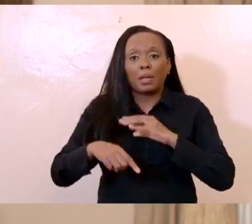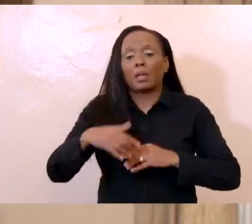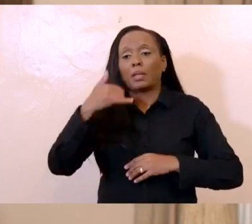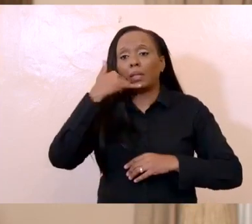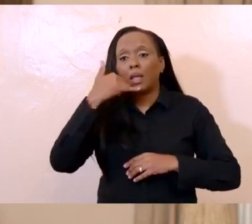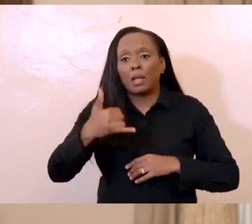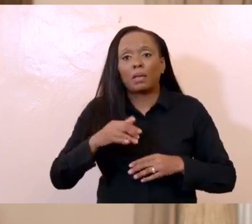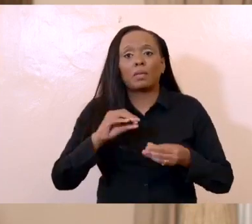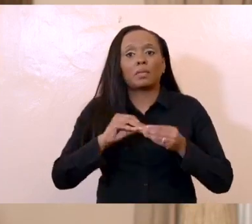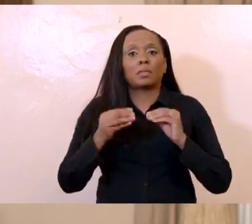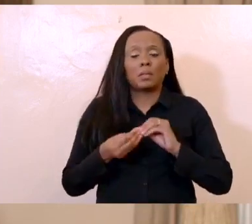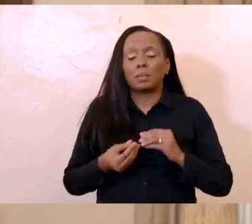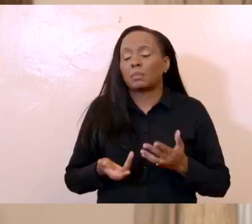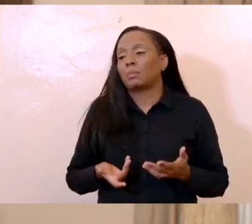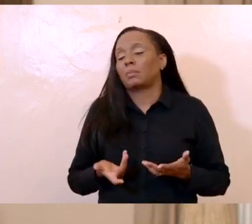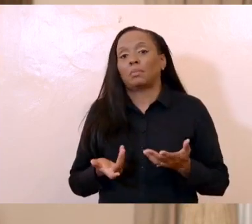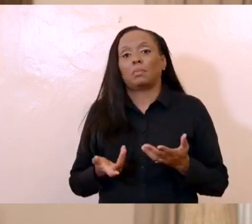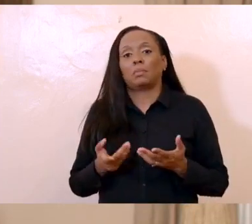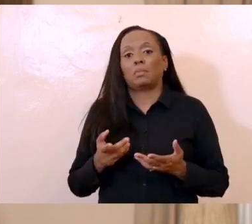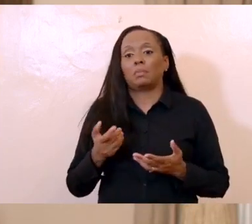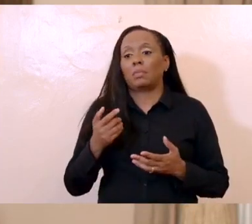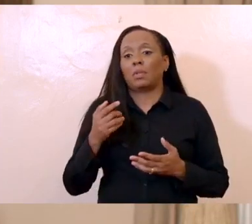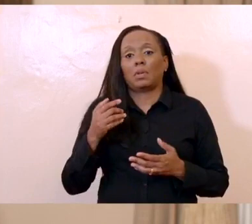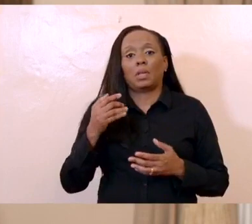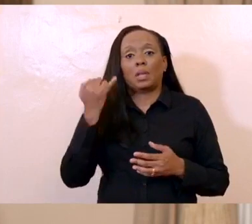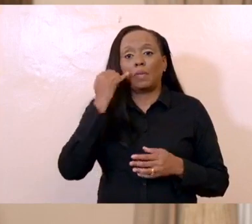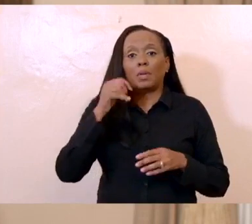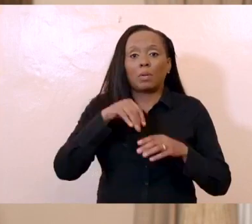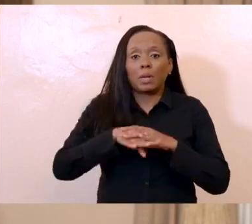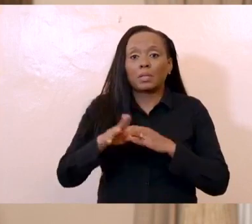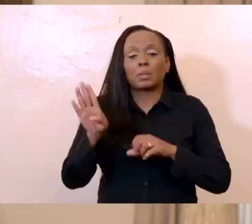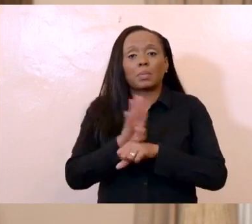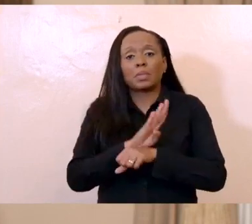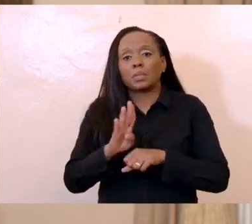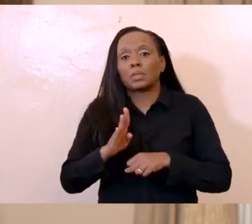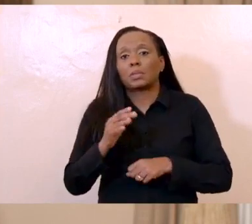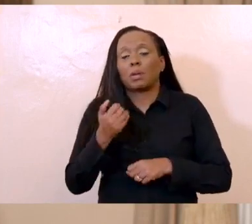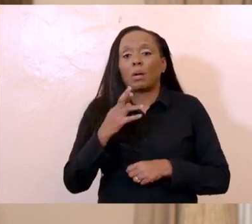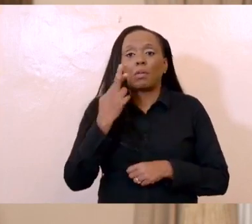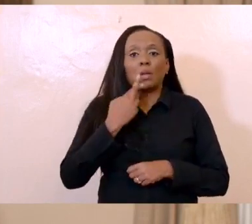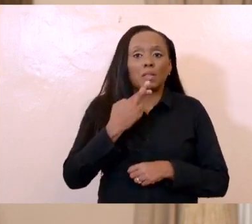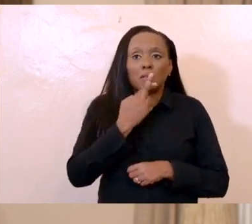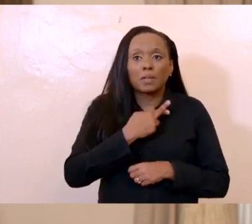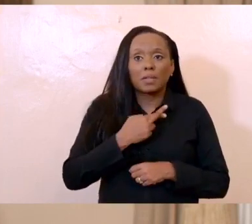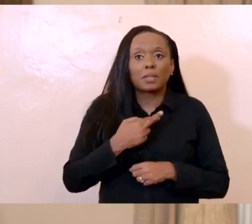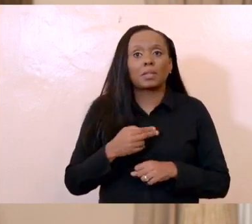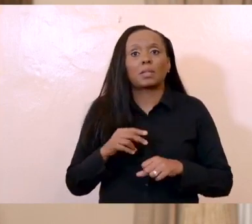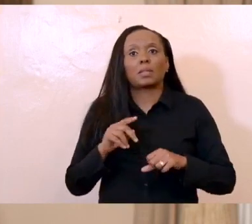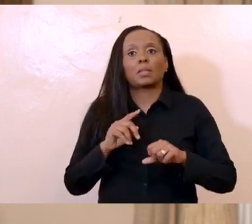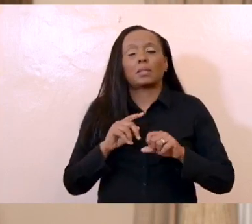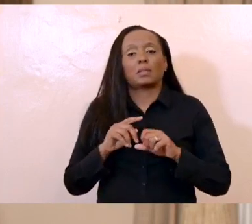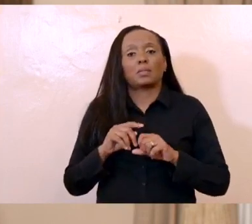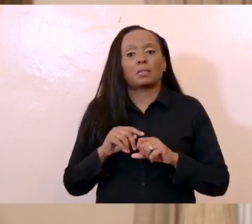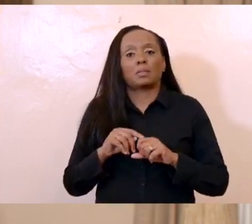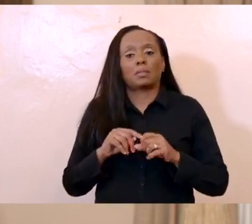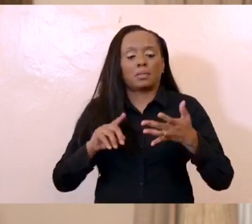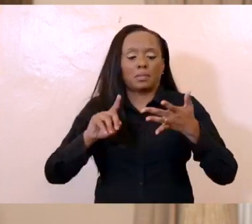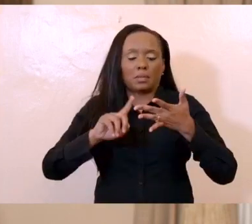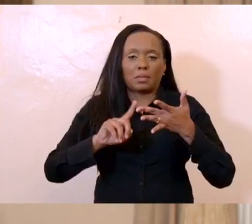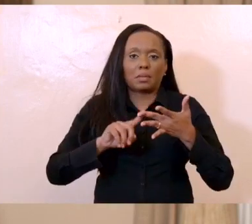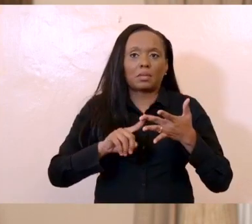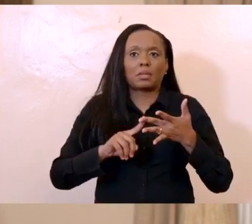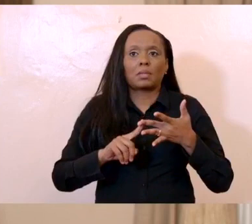entering restaurants, for instance. And then the very powerful but very simple message of